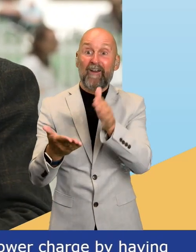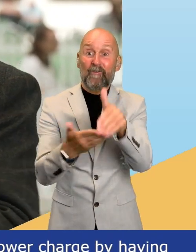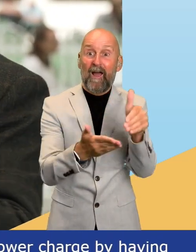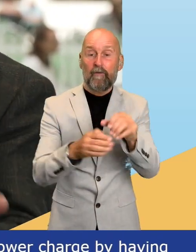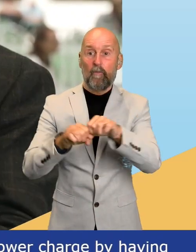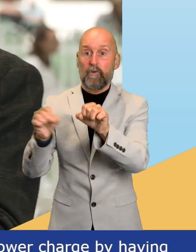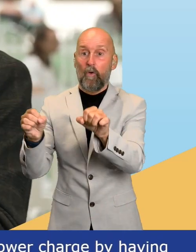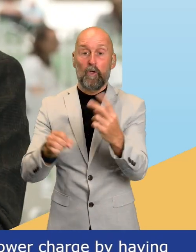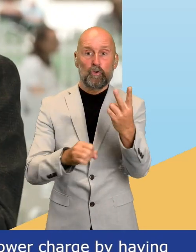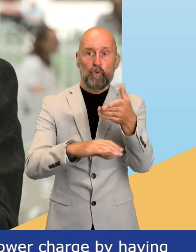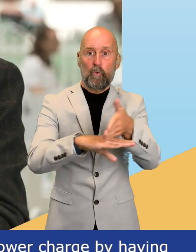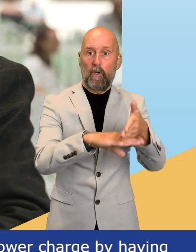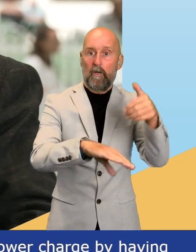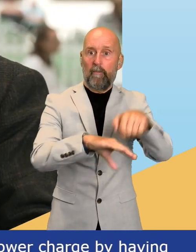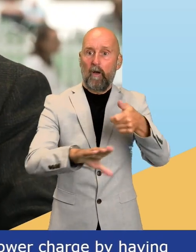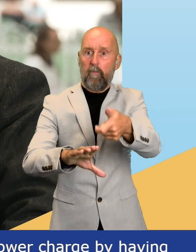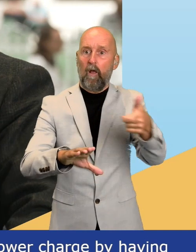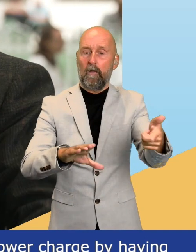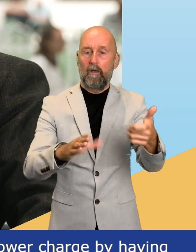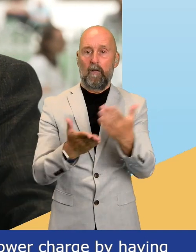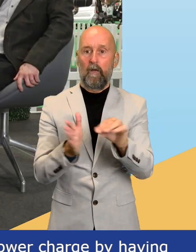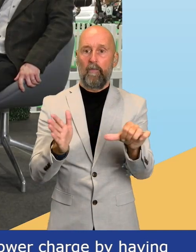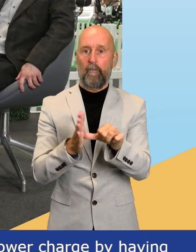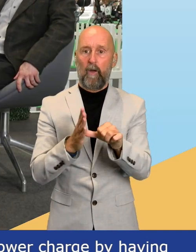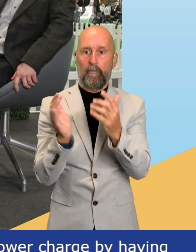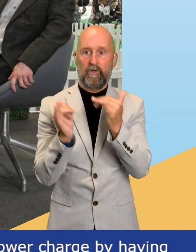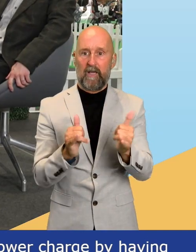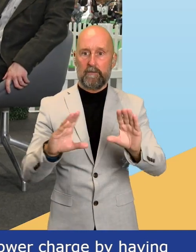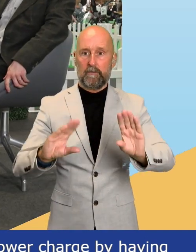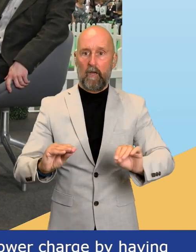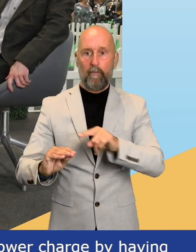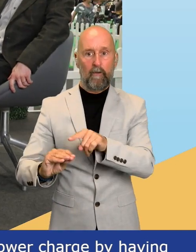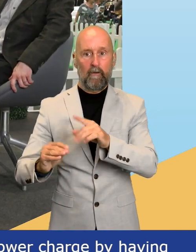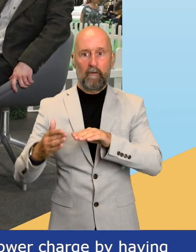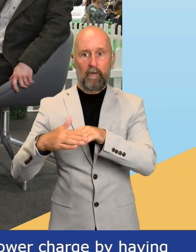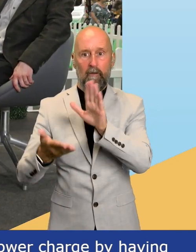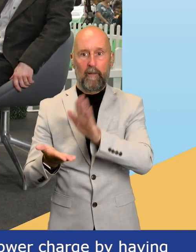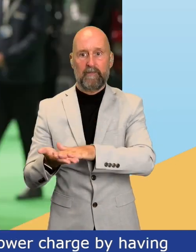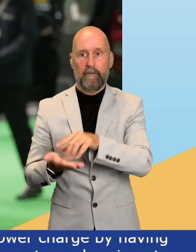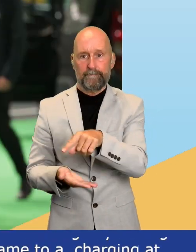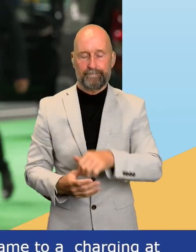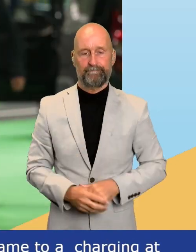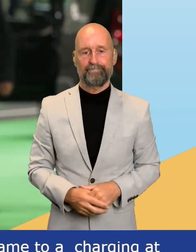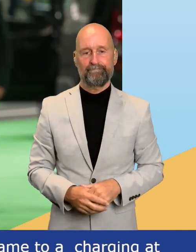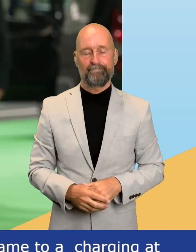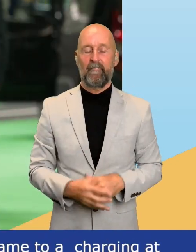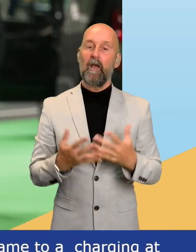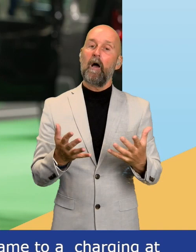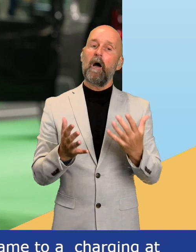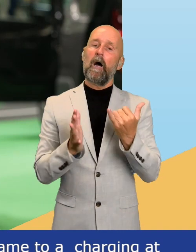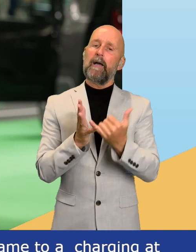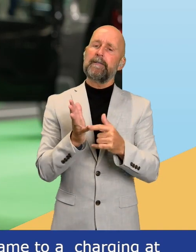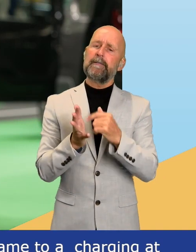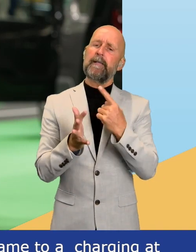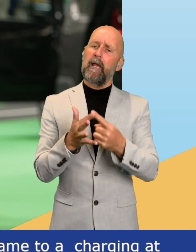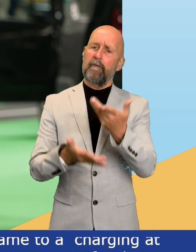were occupied, and suddenly the test was blown. Interesting. So Steve, with technologies, I'm